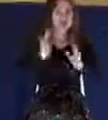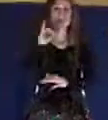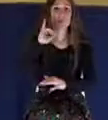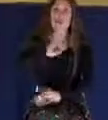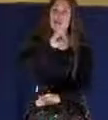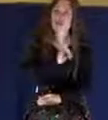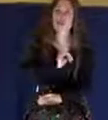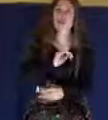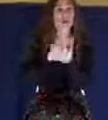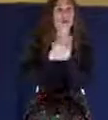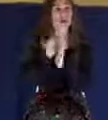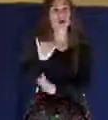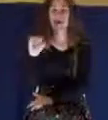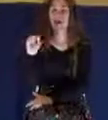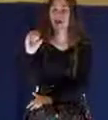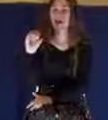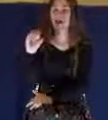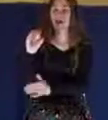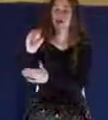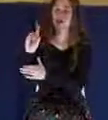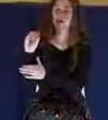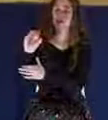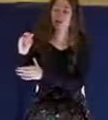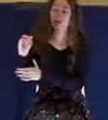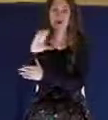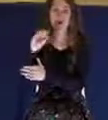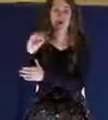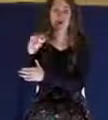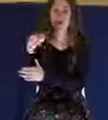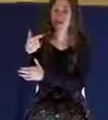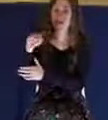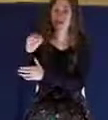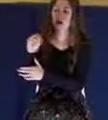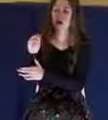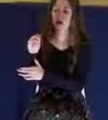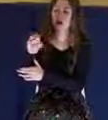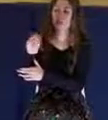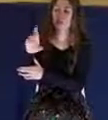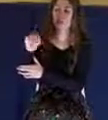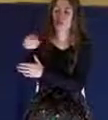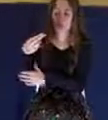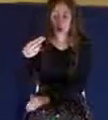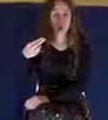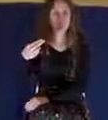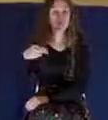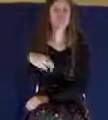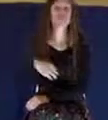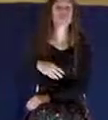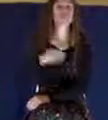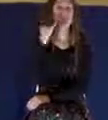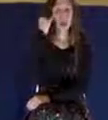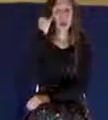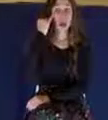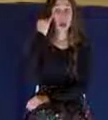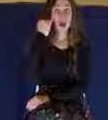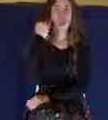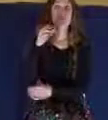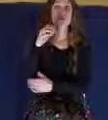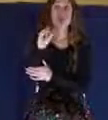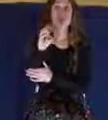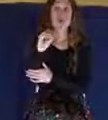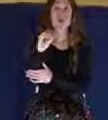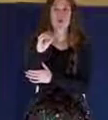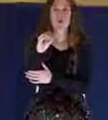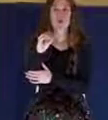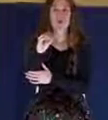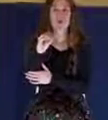Sodom and Gomorrah. And if you're in Ruth chapter 1, look up at the top. You might see the last verse